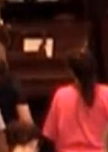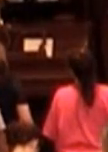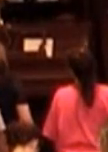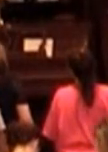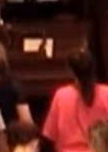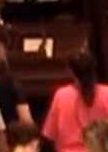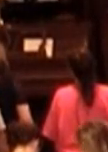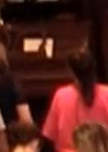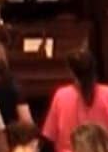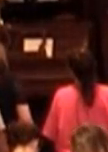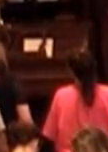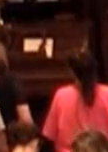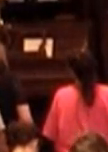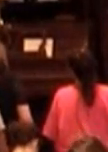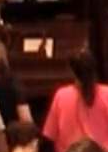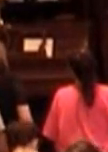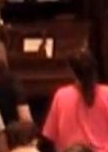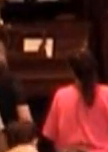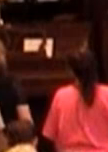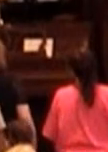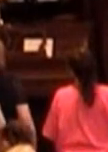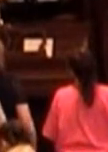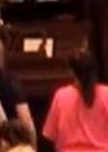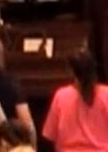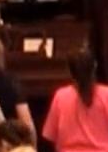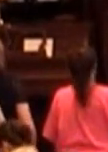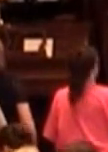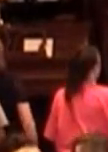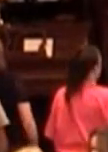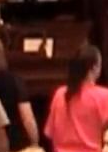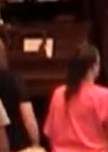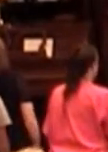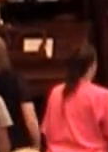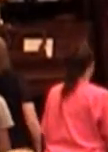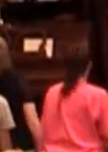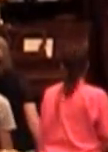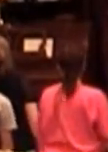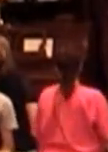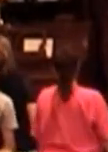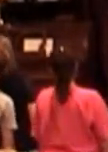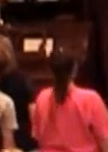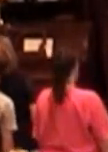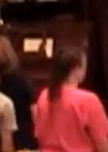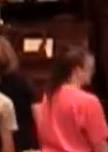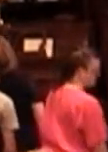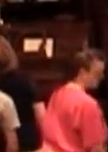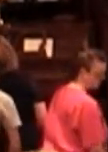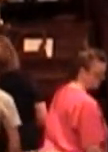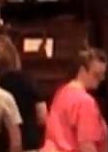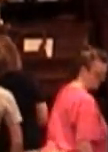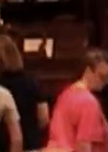we pray. Amen. Have a great week. Keep searching.